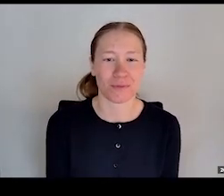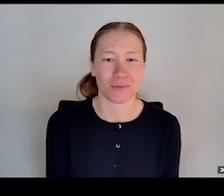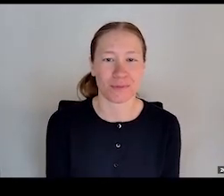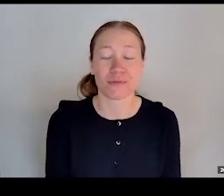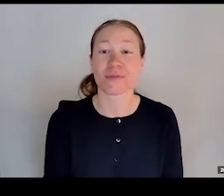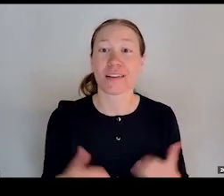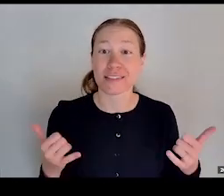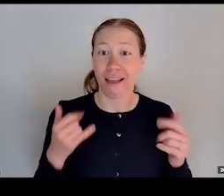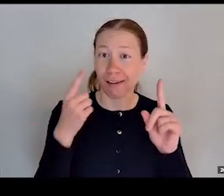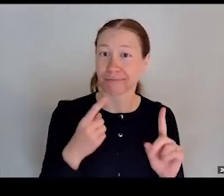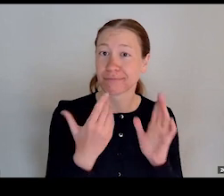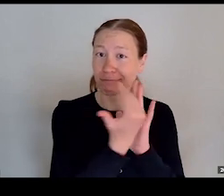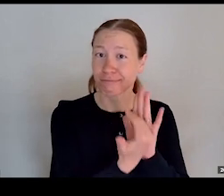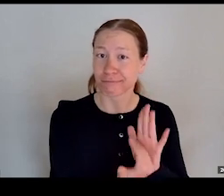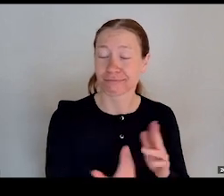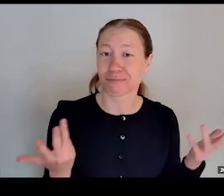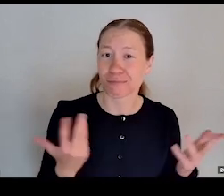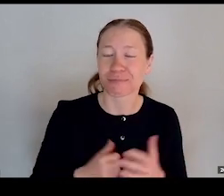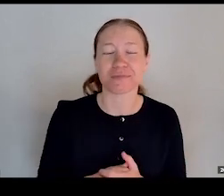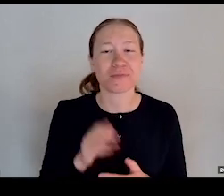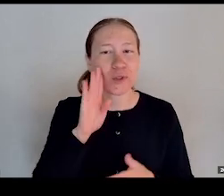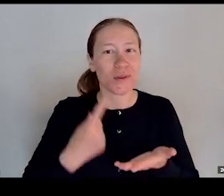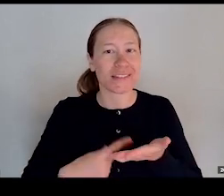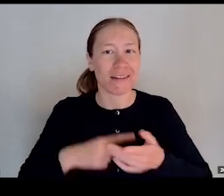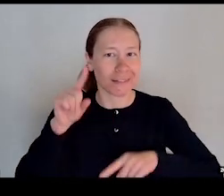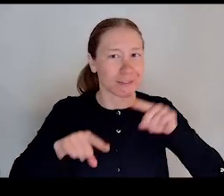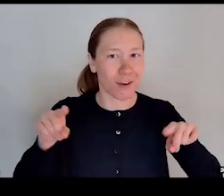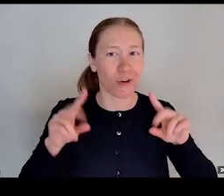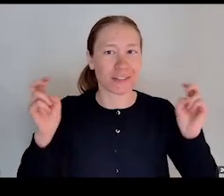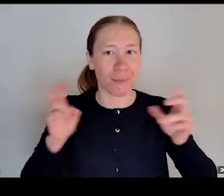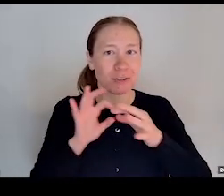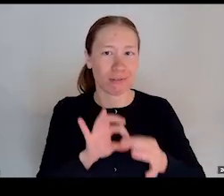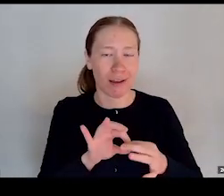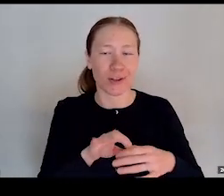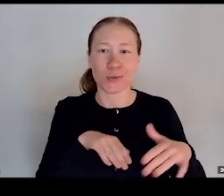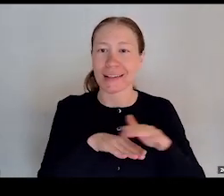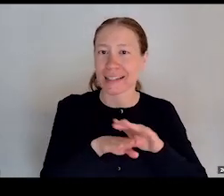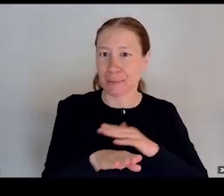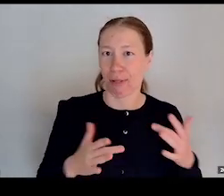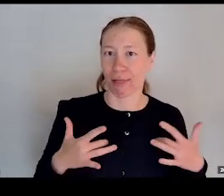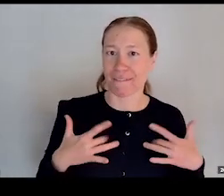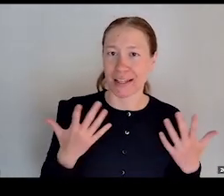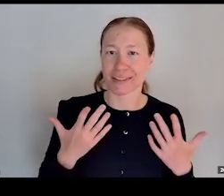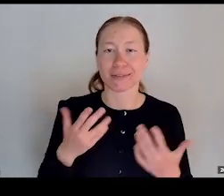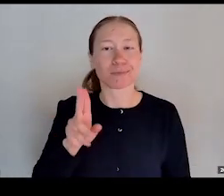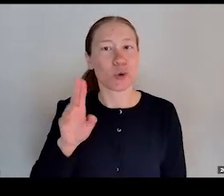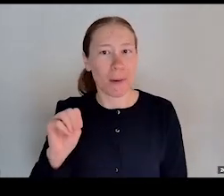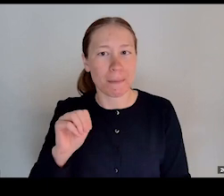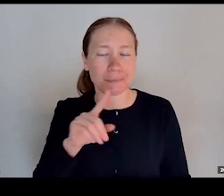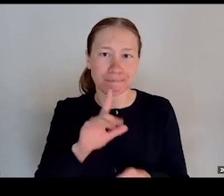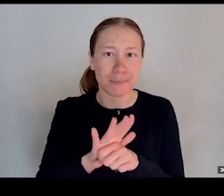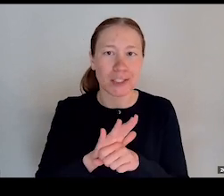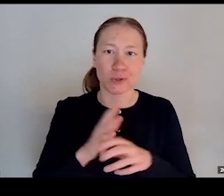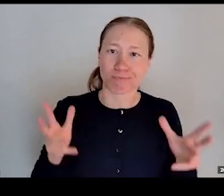For our agenda today, I want to go over various topics that relate to accessible events, as U of M is committed to fostering an